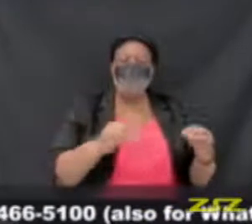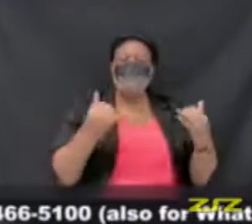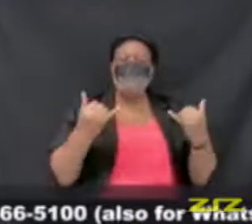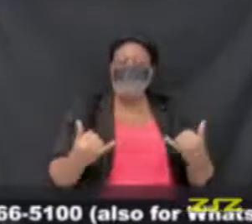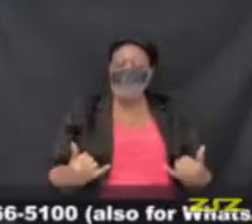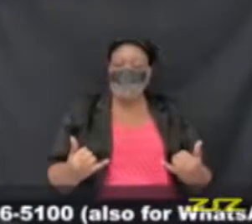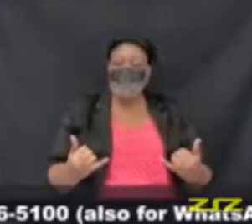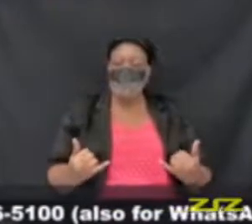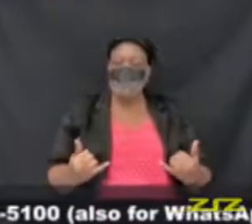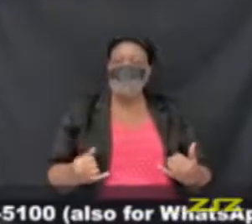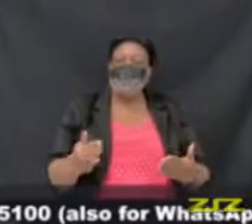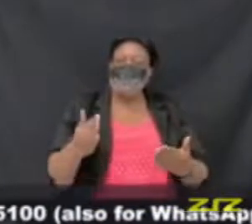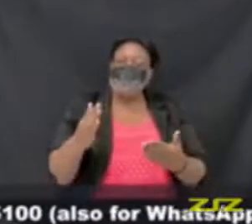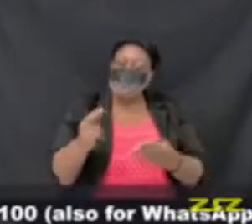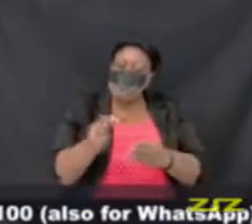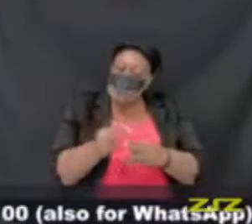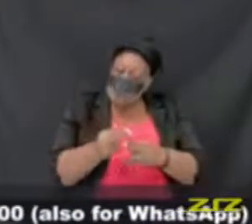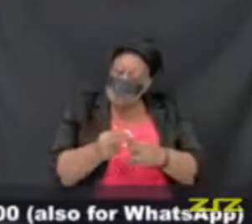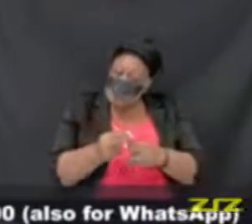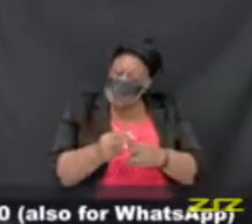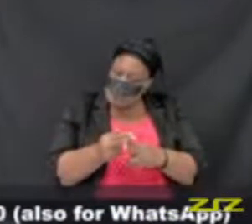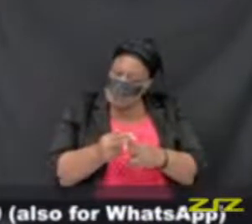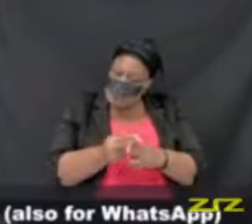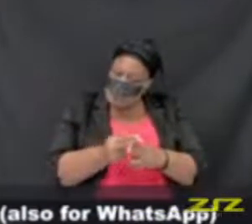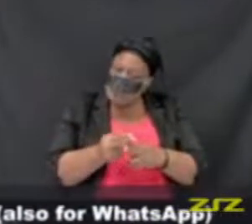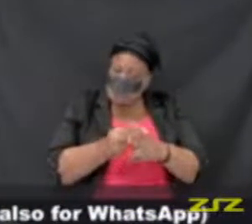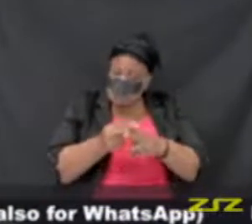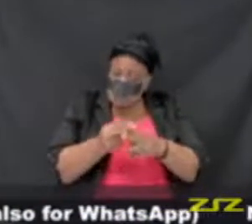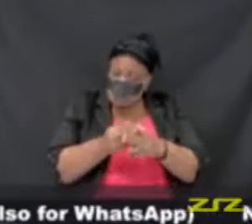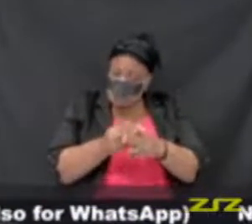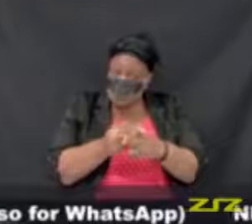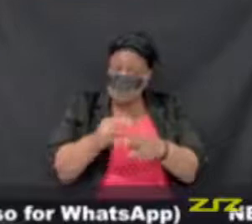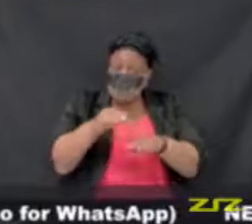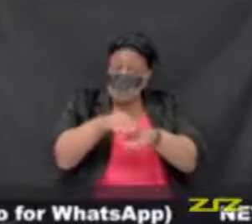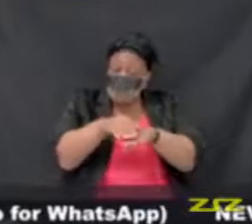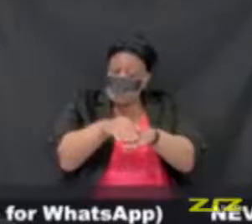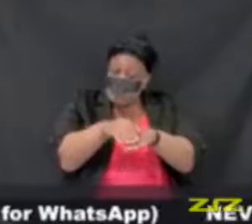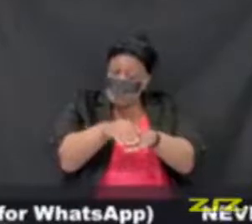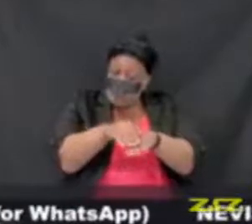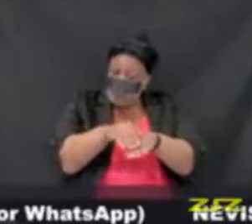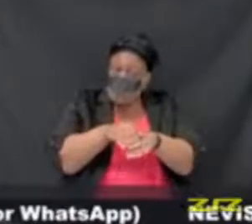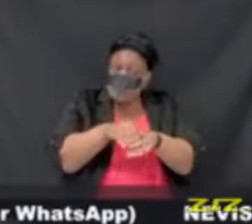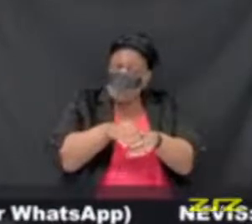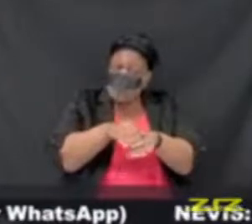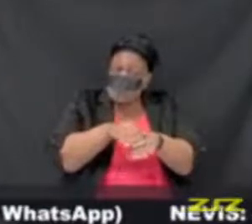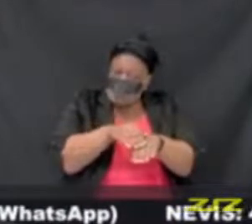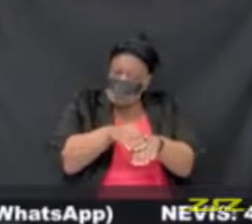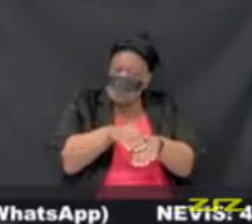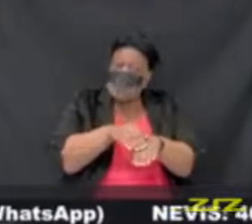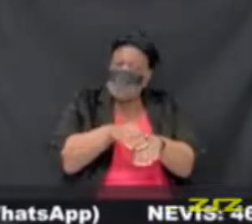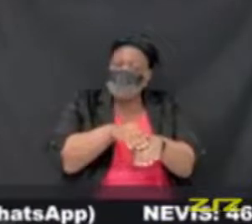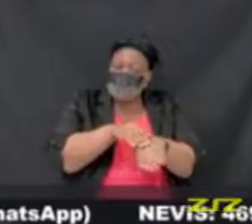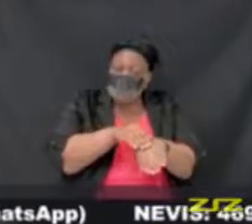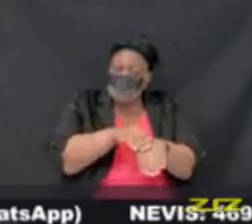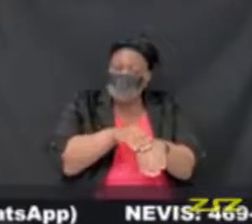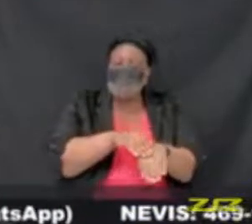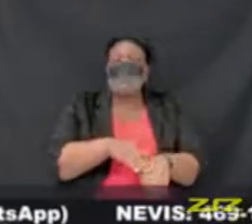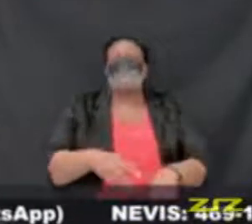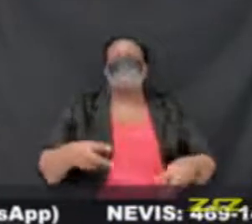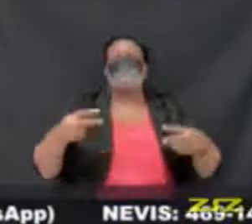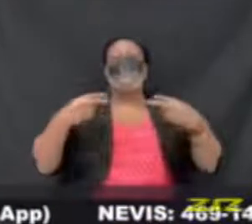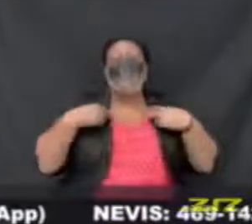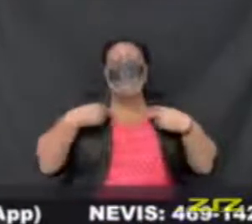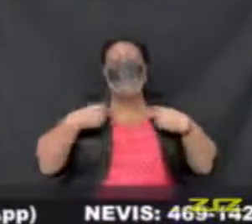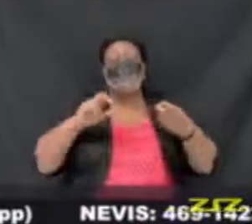a gradual approach in taking the necessary steps to let the fencing down. We have to prepare the general public, we have to